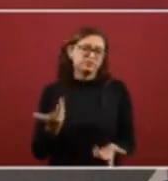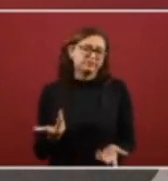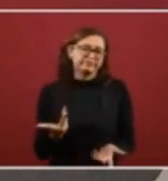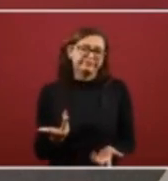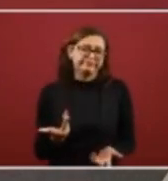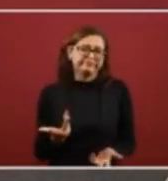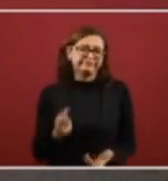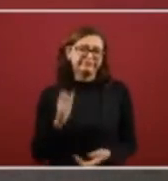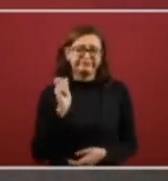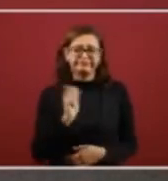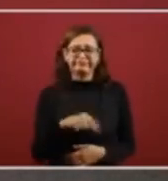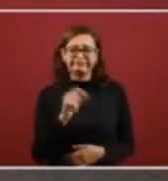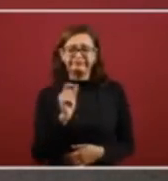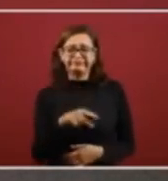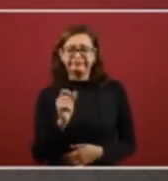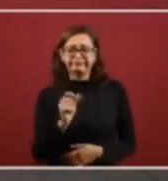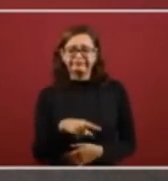recurrently,